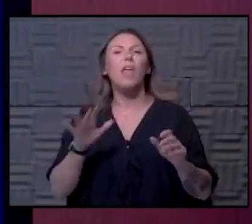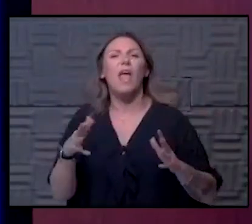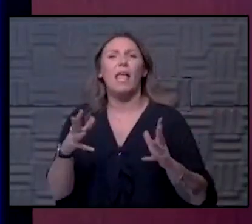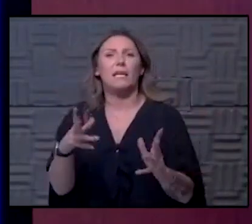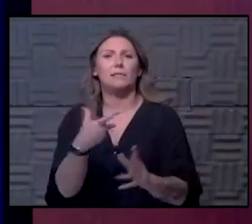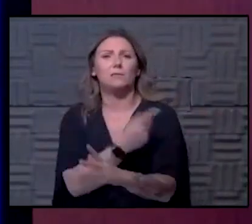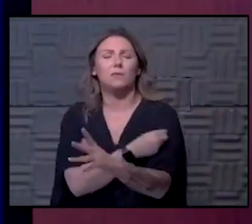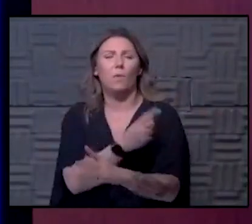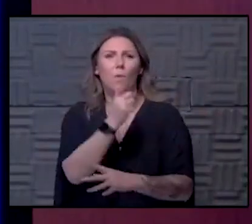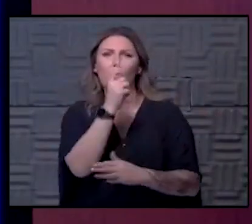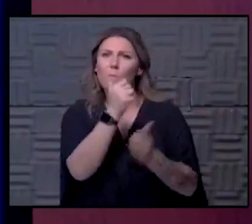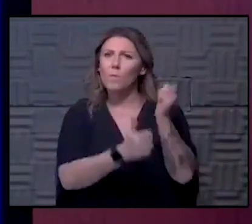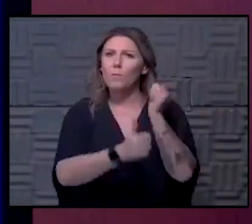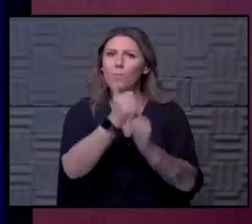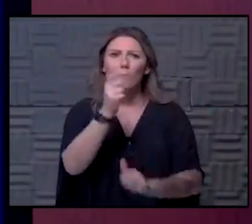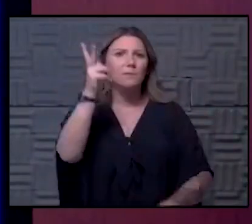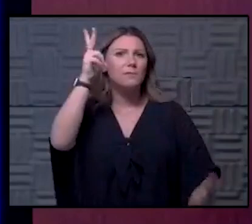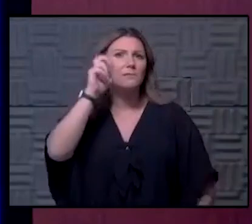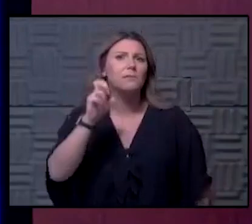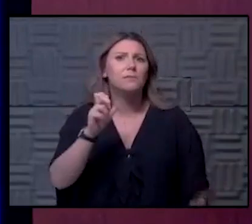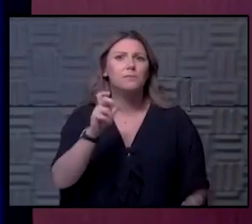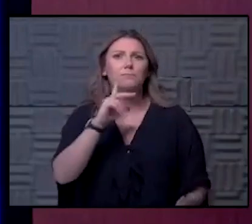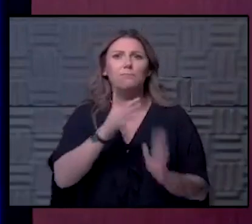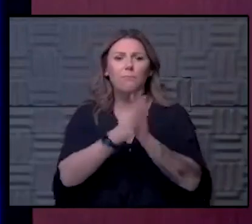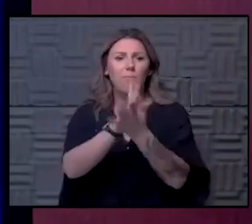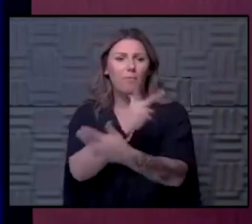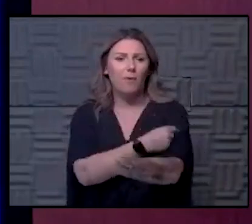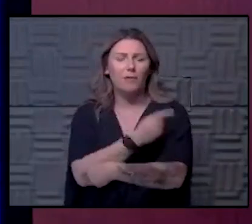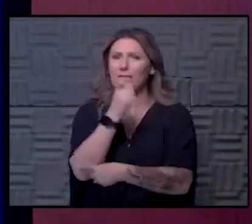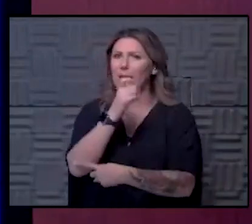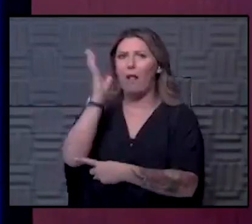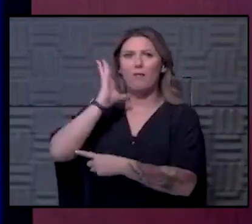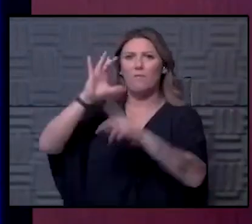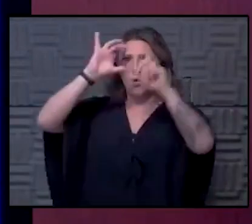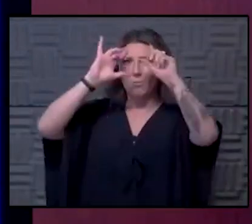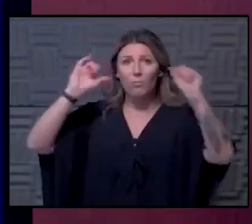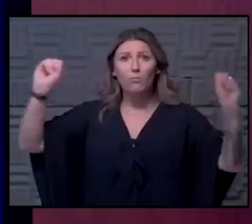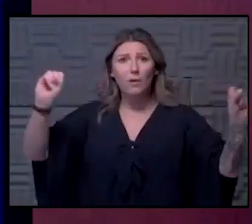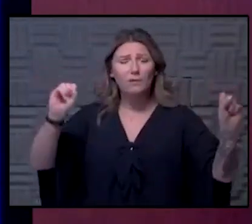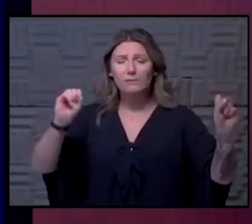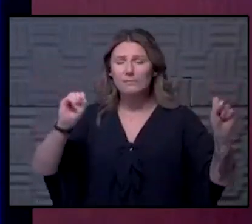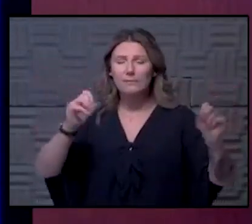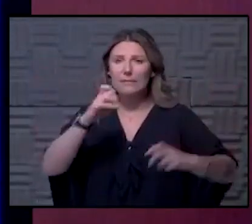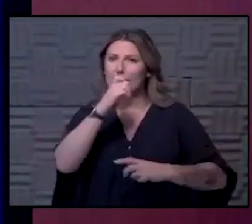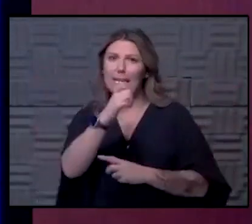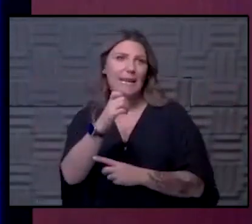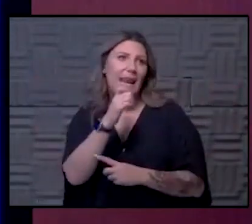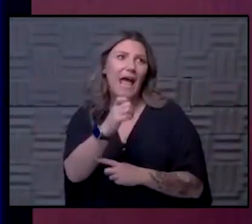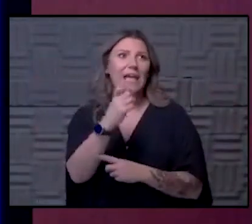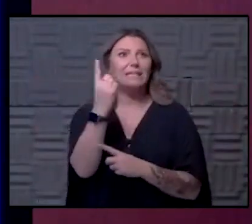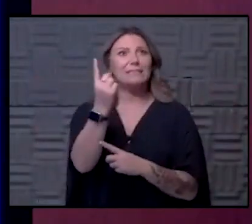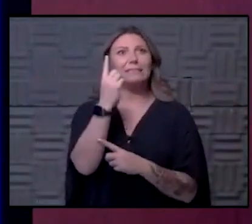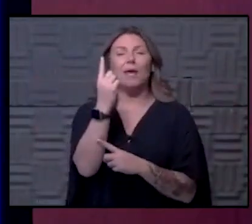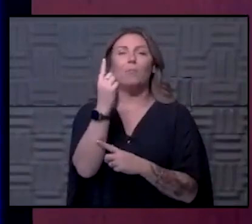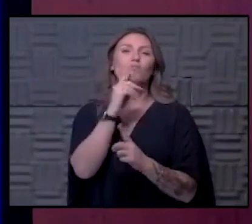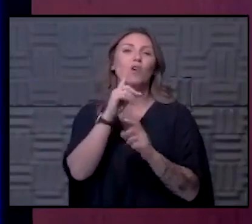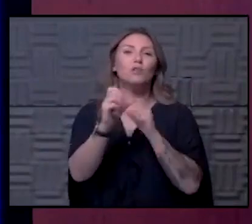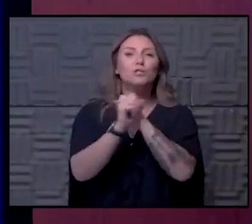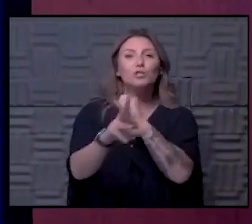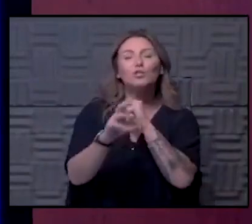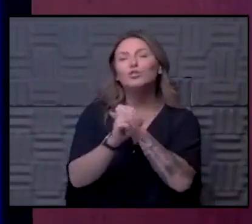it that they would most listen to become vaccinated? And it wasn't the former president. It wasn't a talk show host. It was their